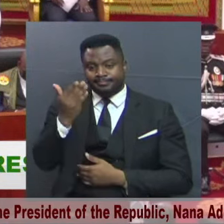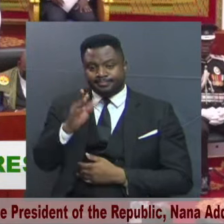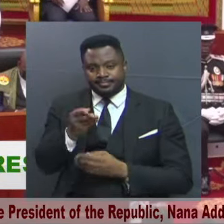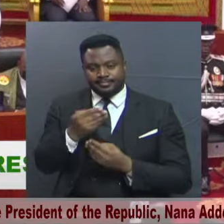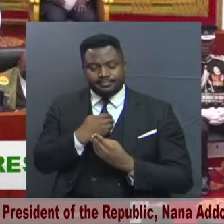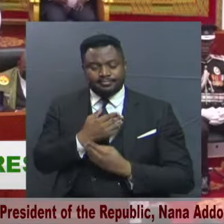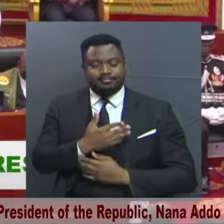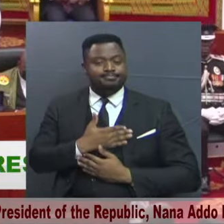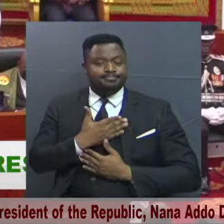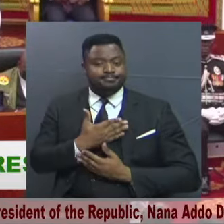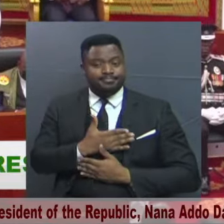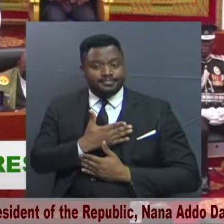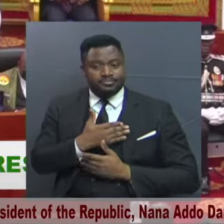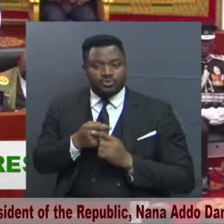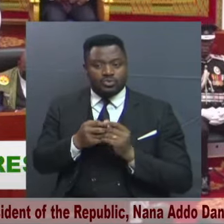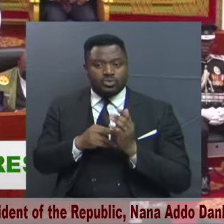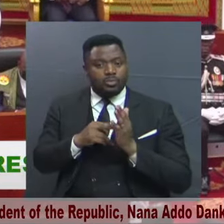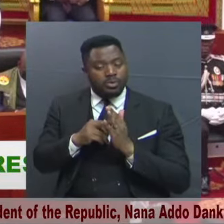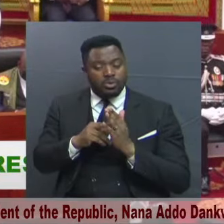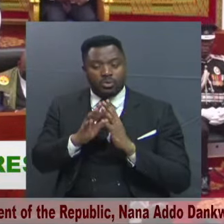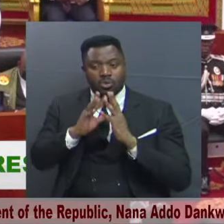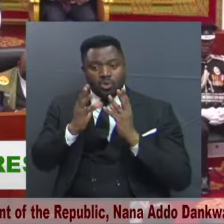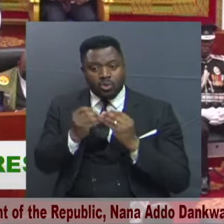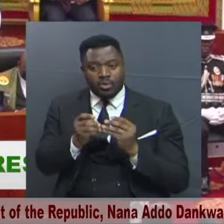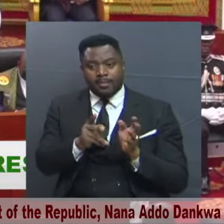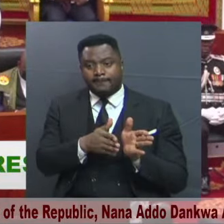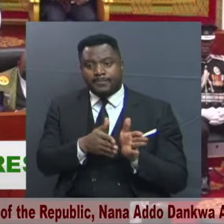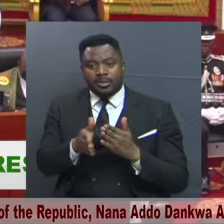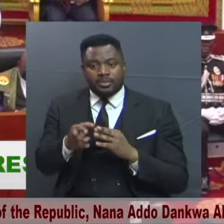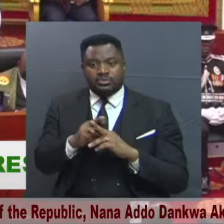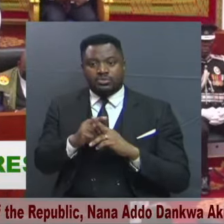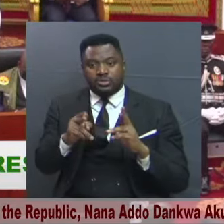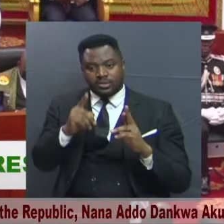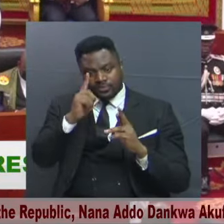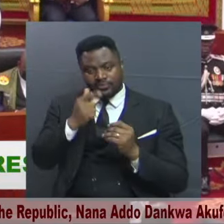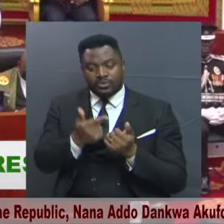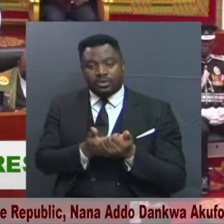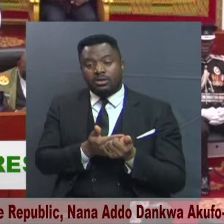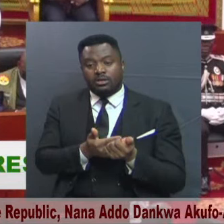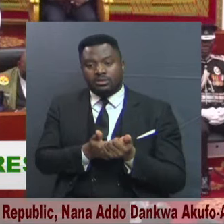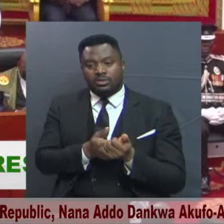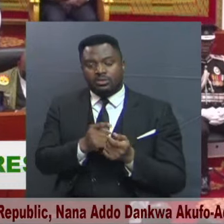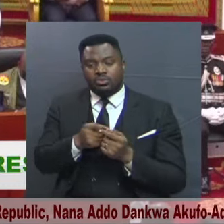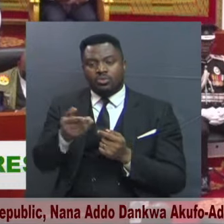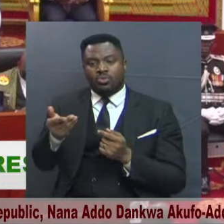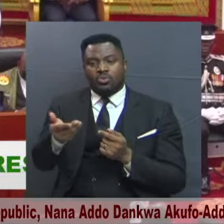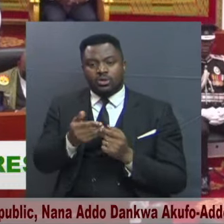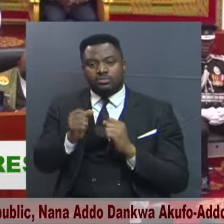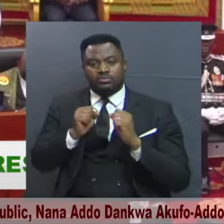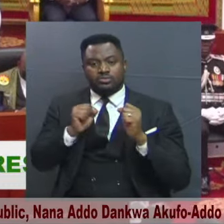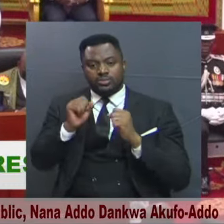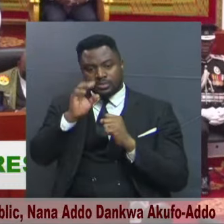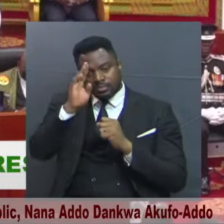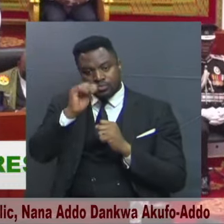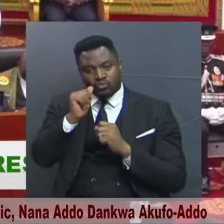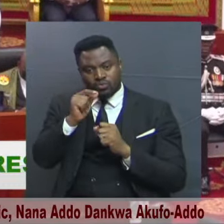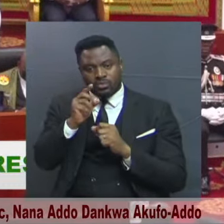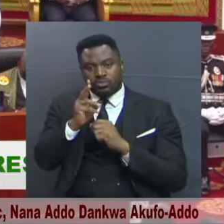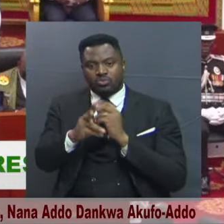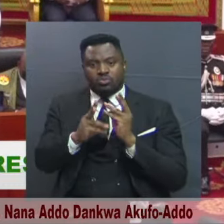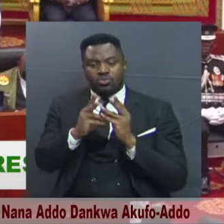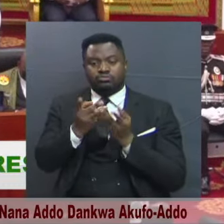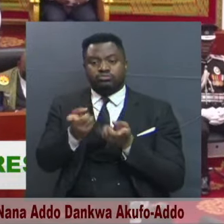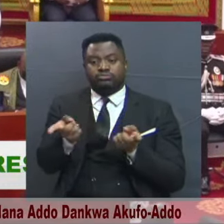great pleasure to report that all the preparations are ready for Ghana to welcome Sportsmen and women from around the